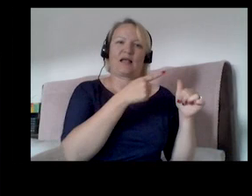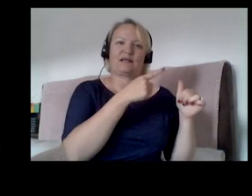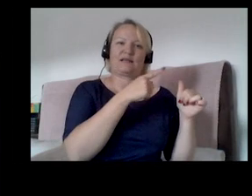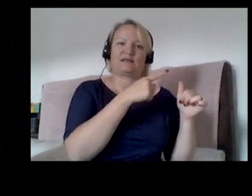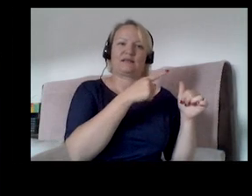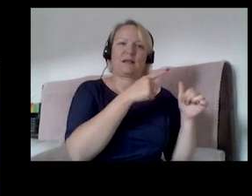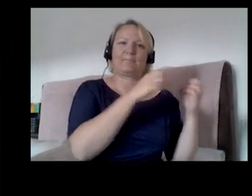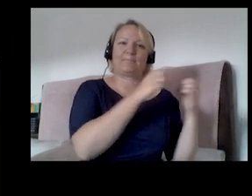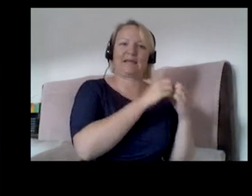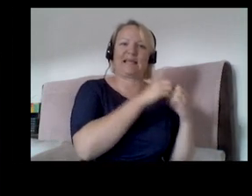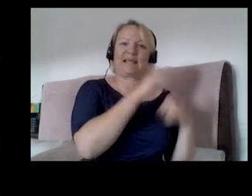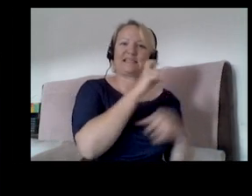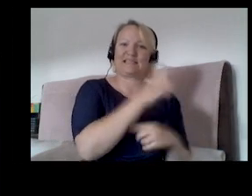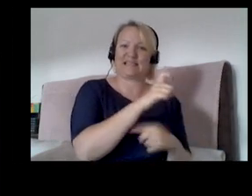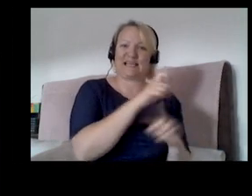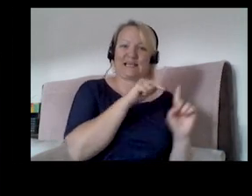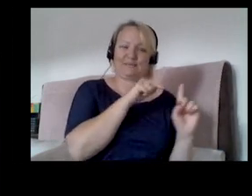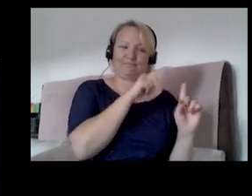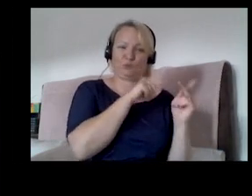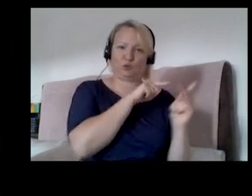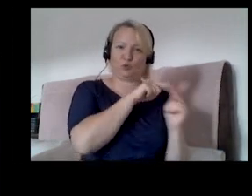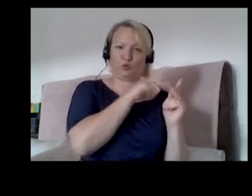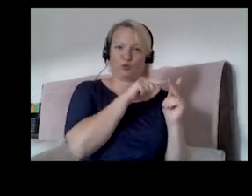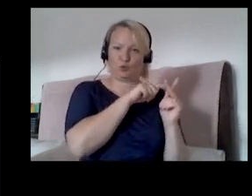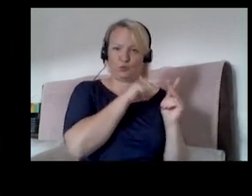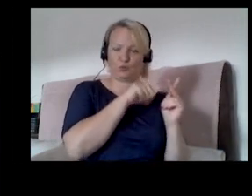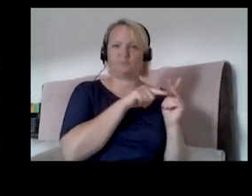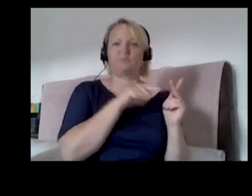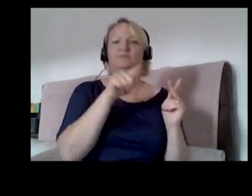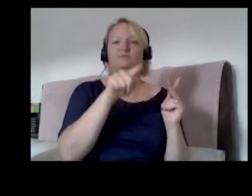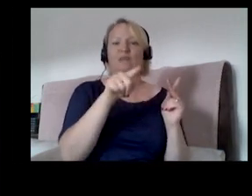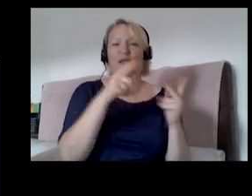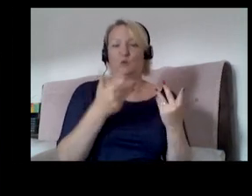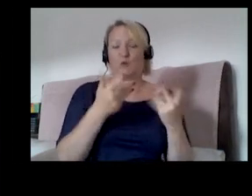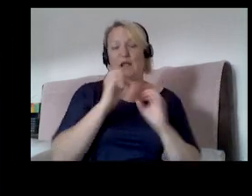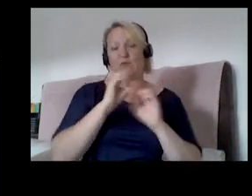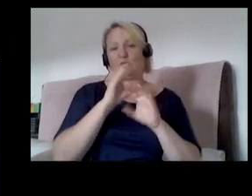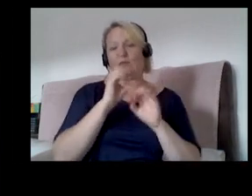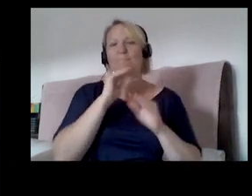Essex, Section B and Section C. In today's